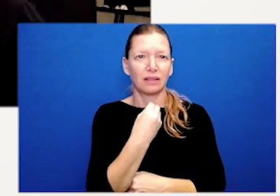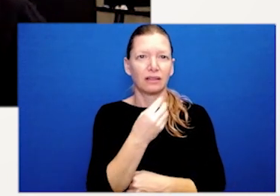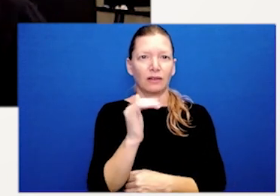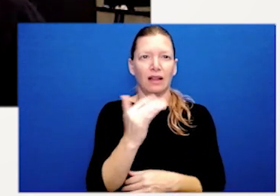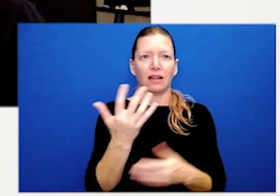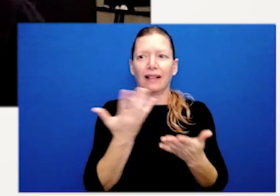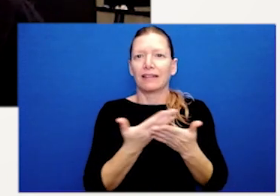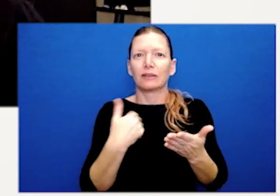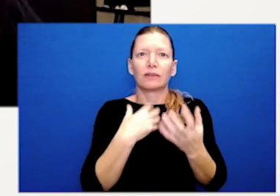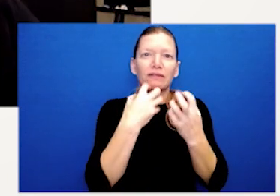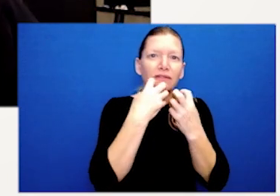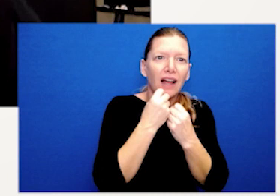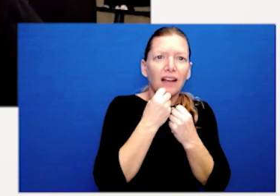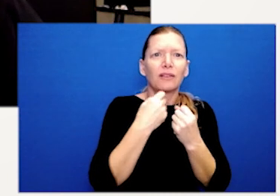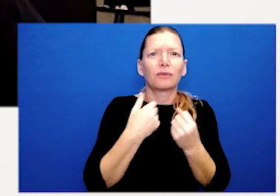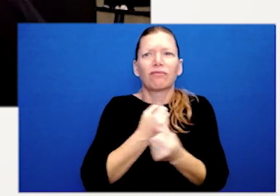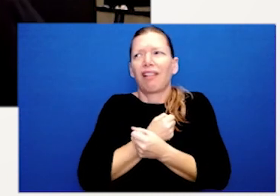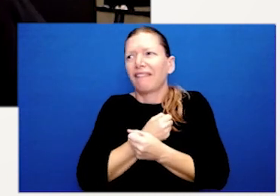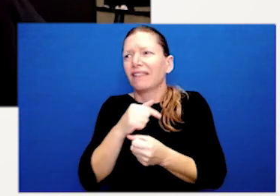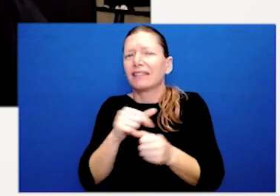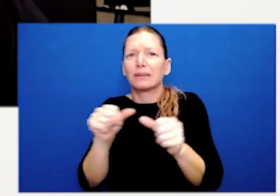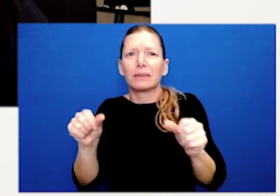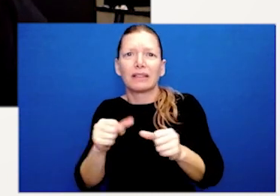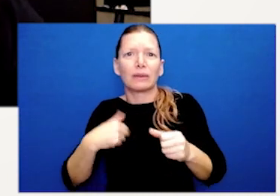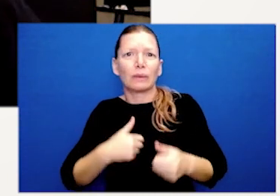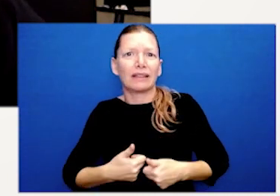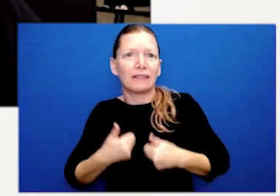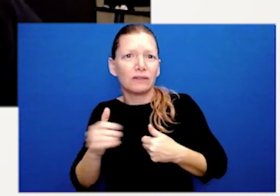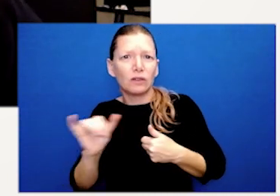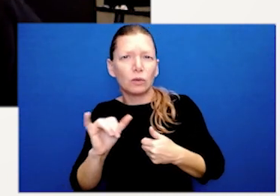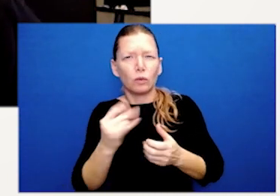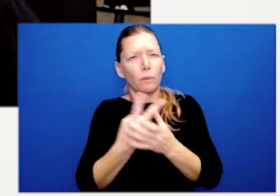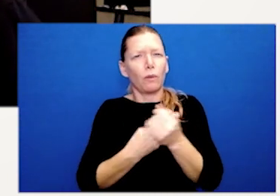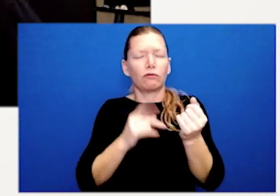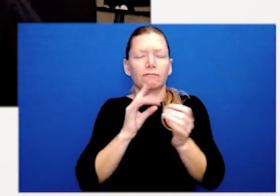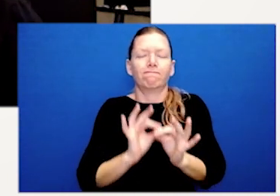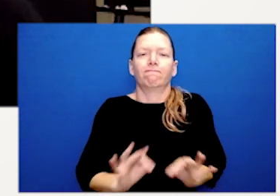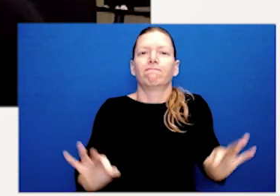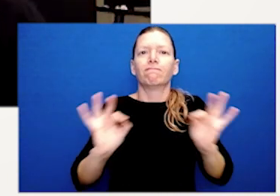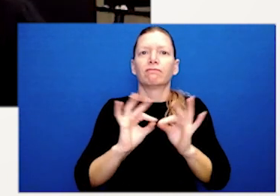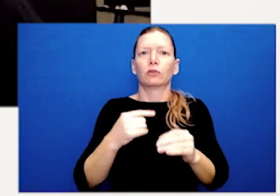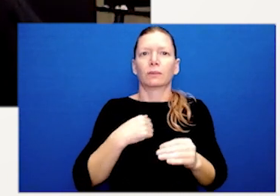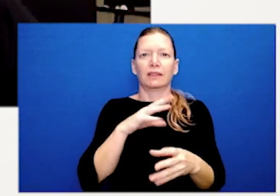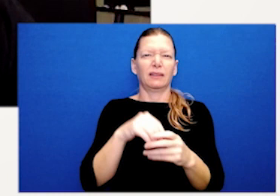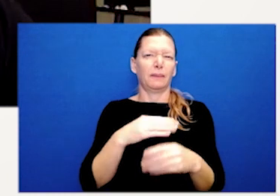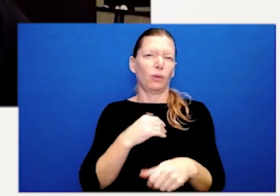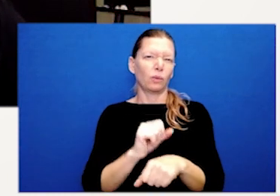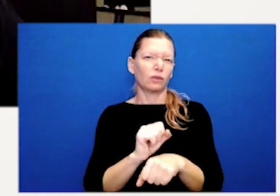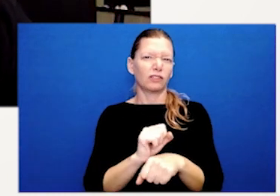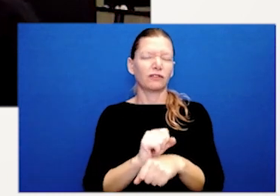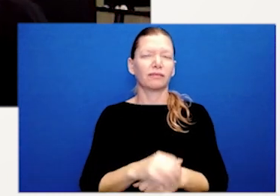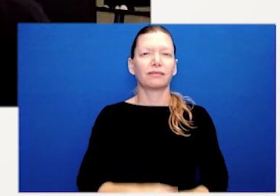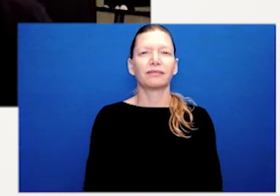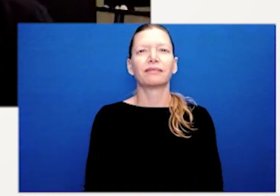also beauty and this, and like we have this love for this place that we live too. So both of those things are